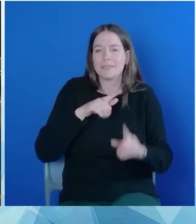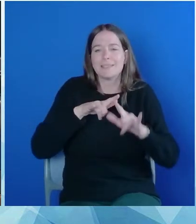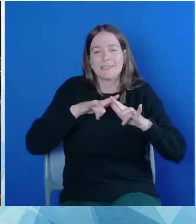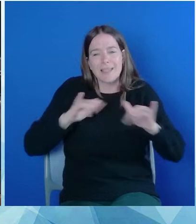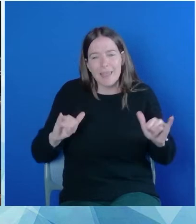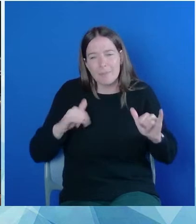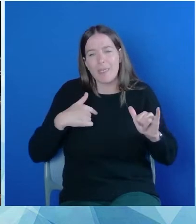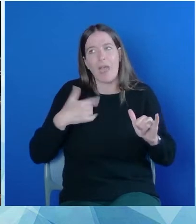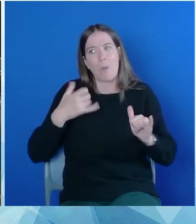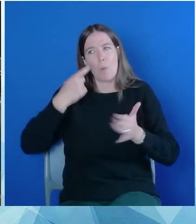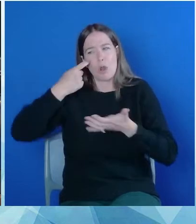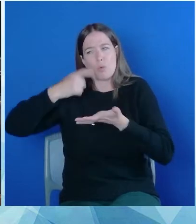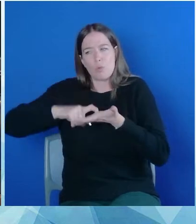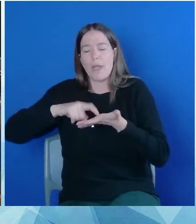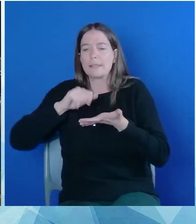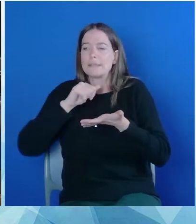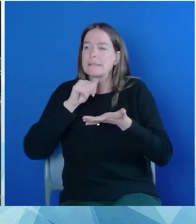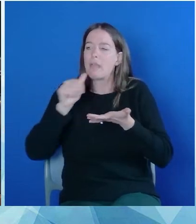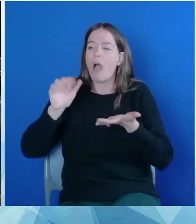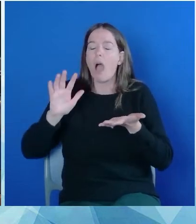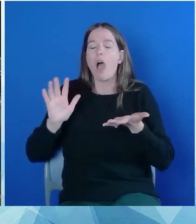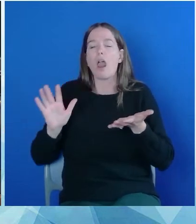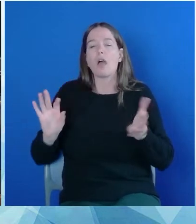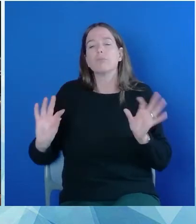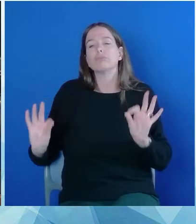not just a casual thing that